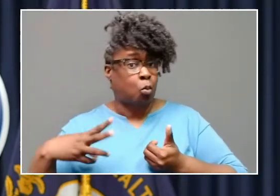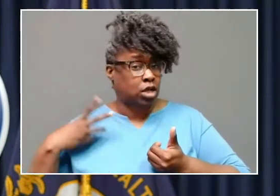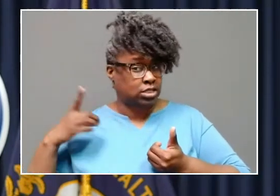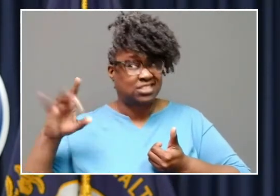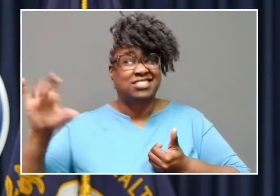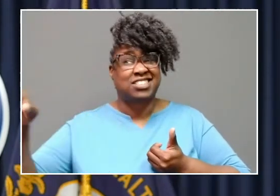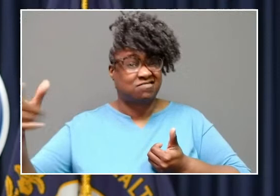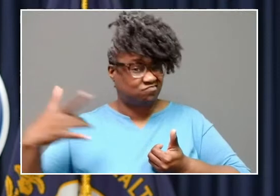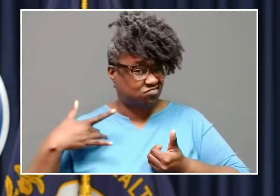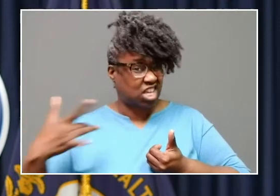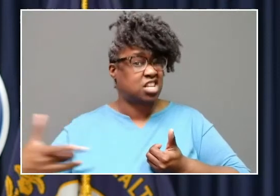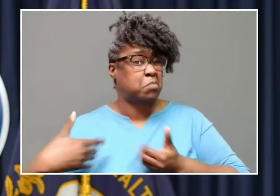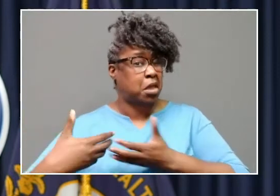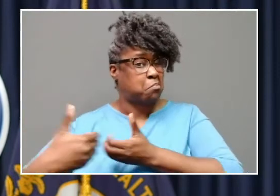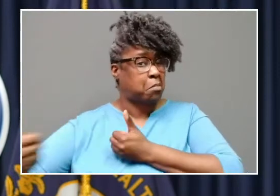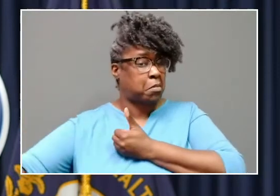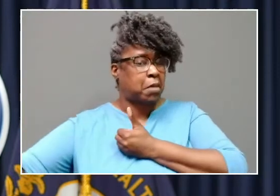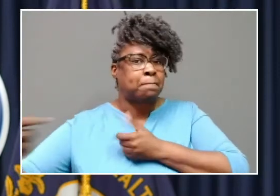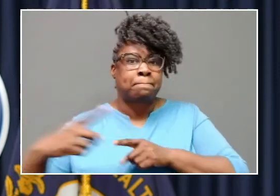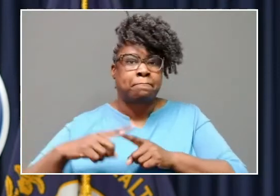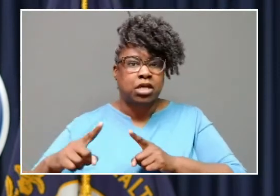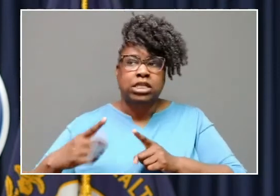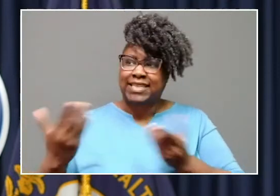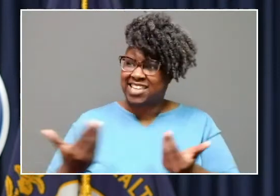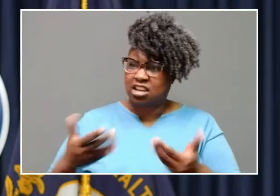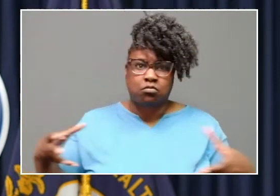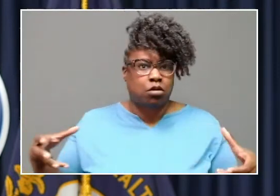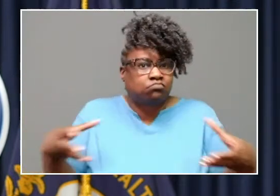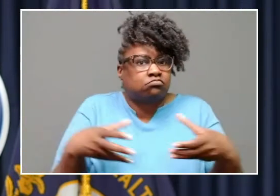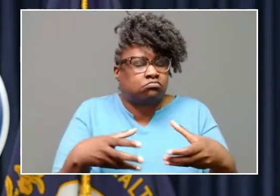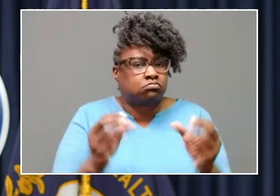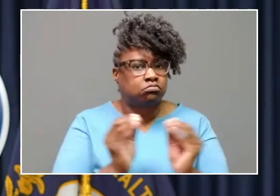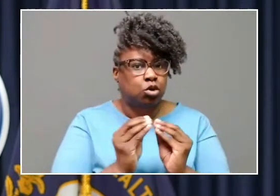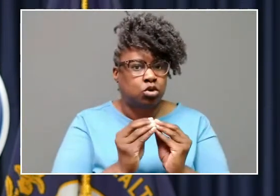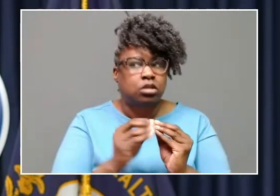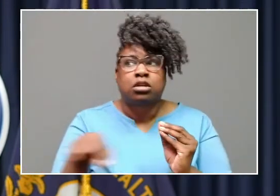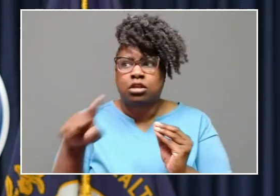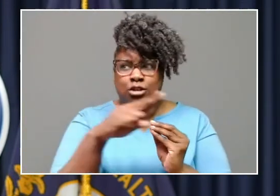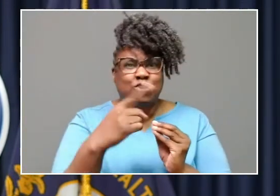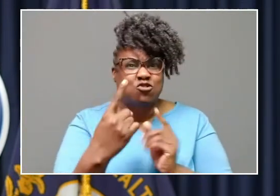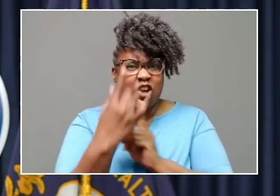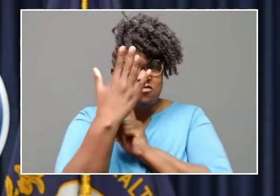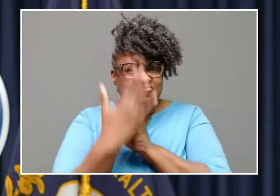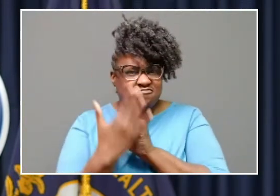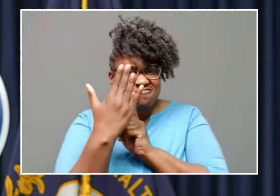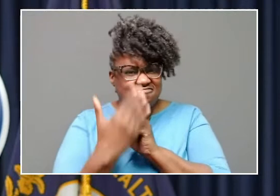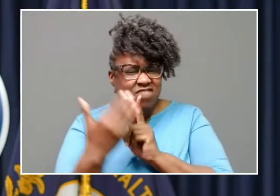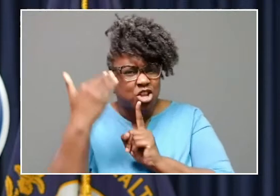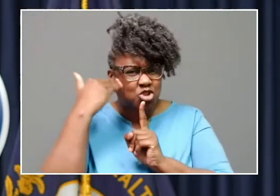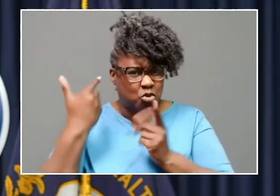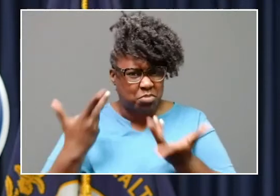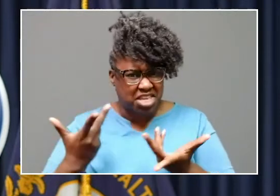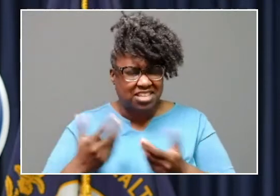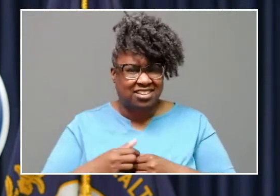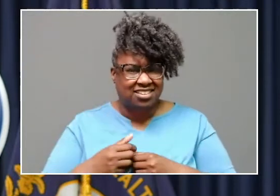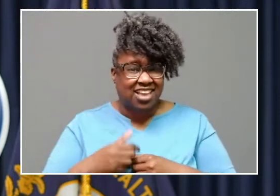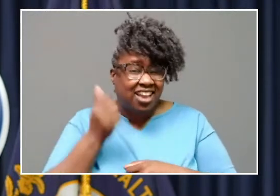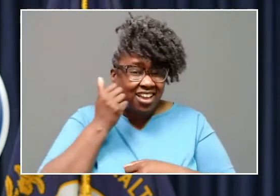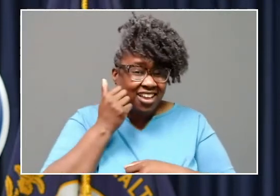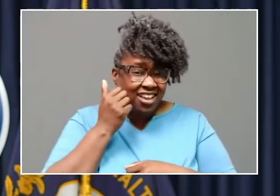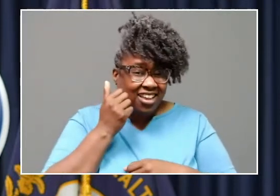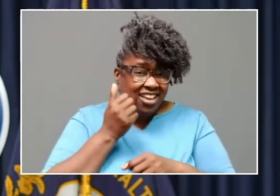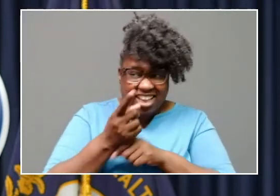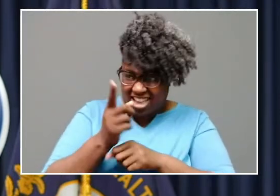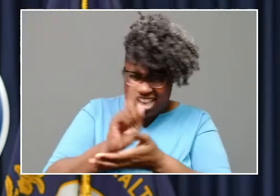hope people have gotten to know me. When you're doing one of these every day for a year and a half, I think people see